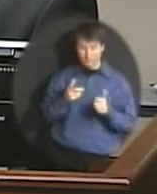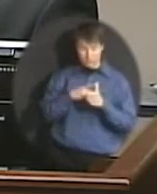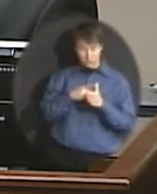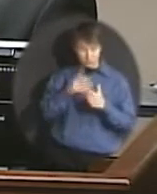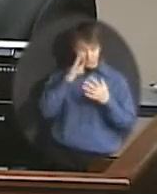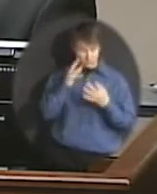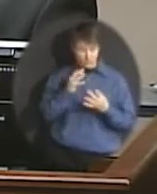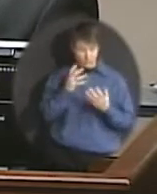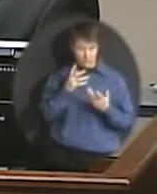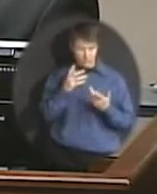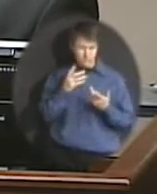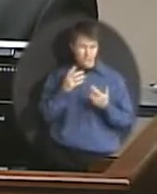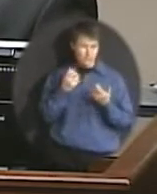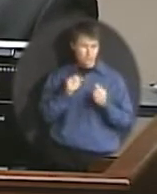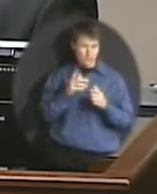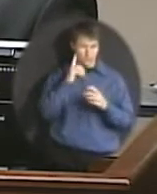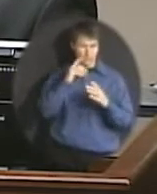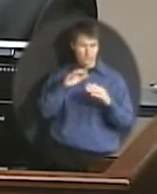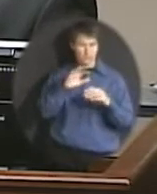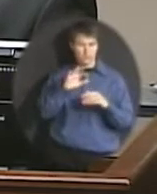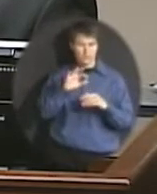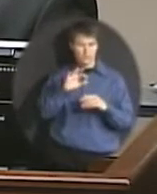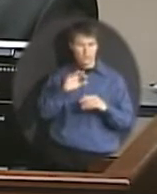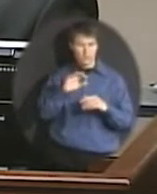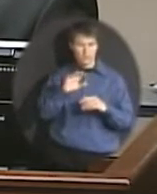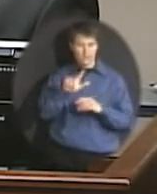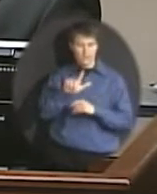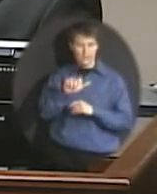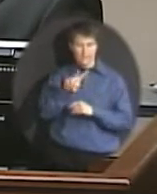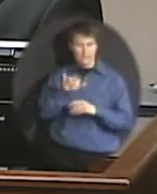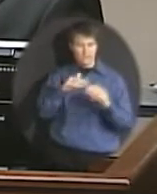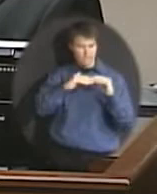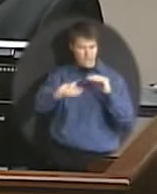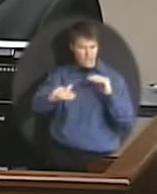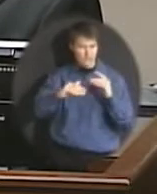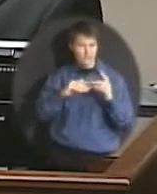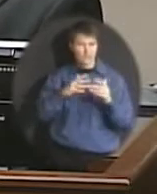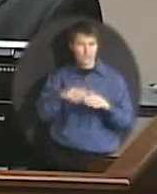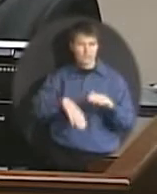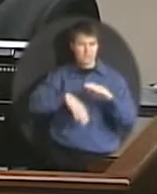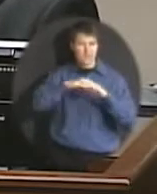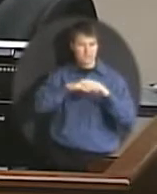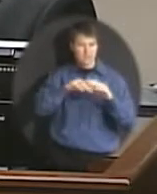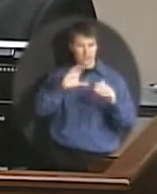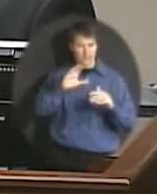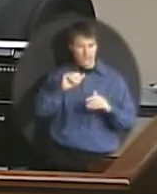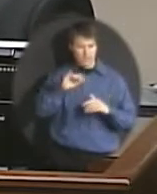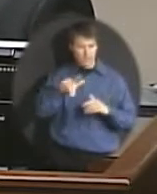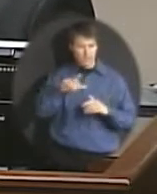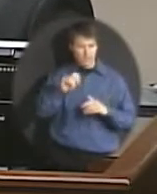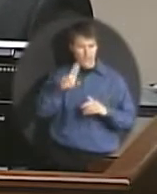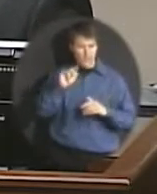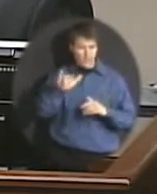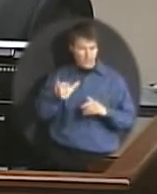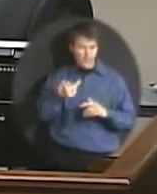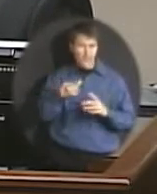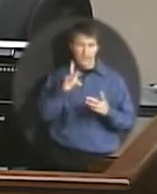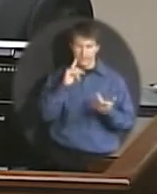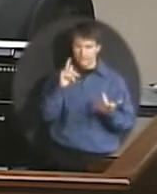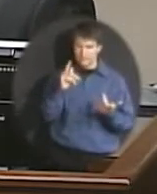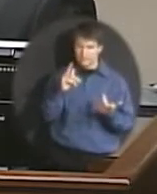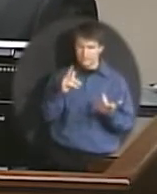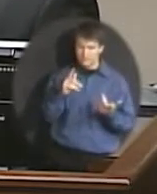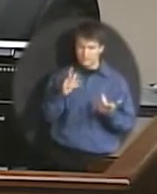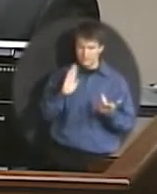an overall flat levy, maximize capital outlay, and then bring a new prioritized list based on